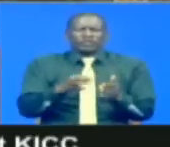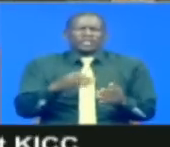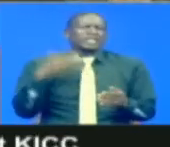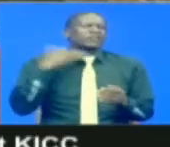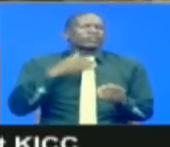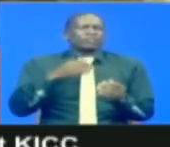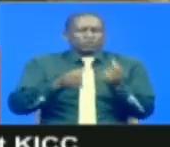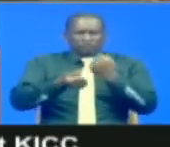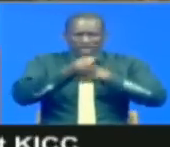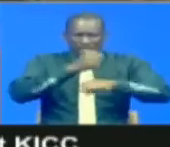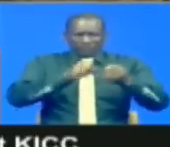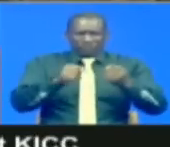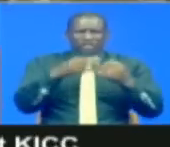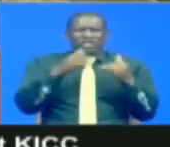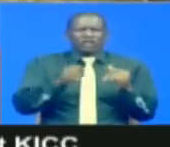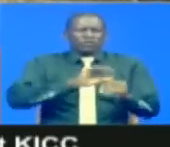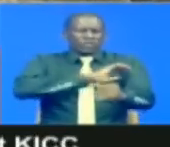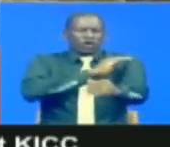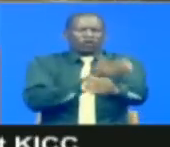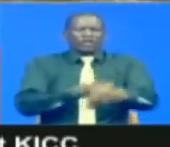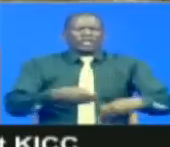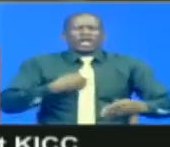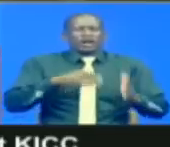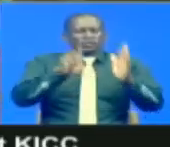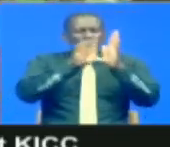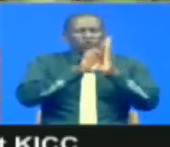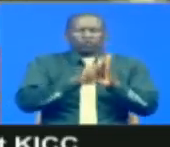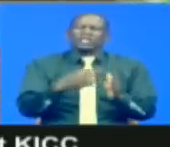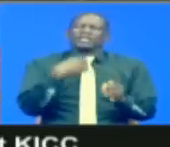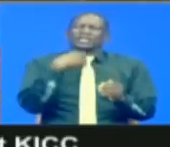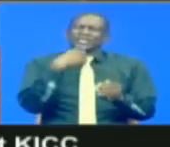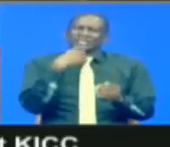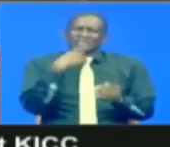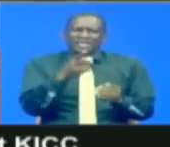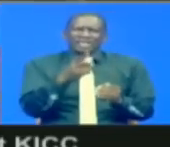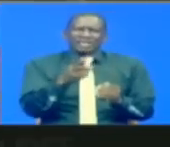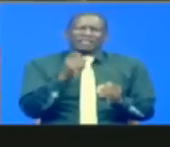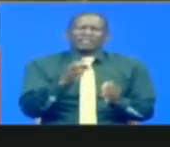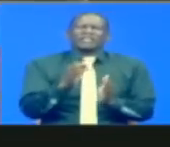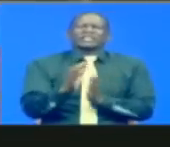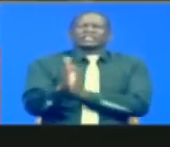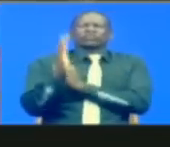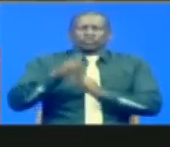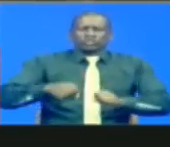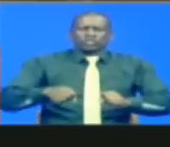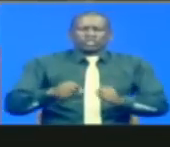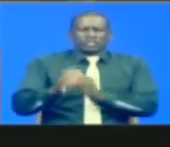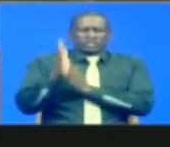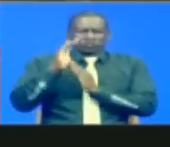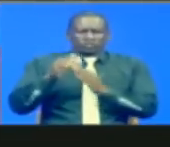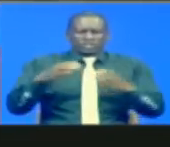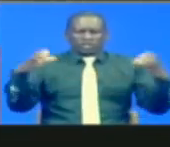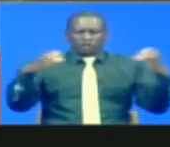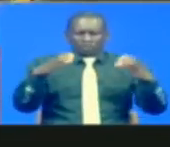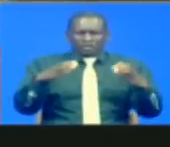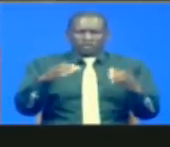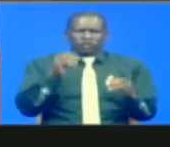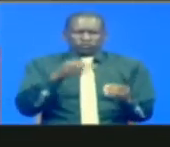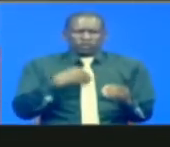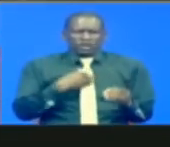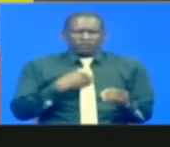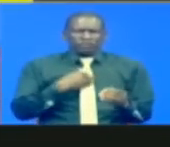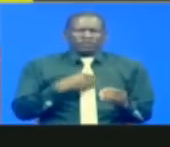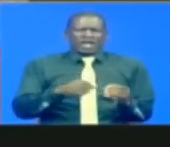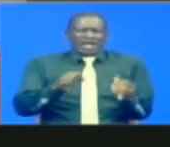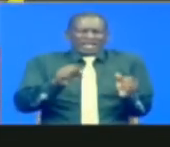put in place regulations that require security firms to have armories for safekeeping of the firearms, which must only be used by